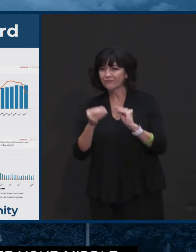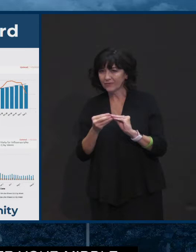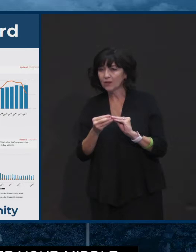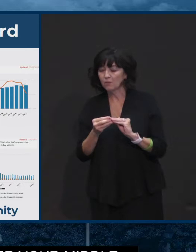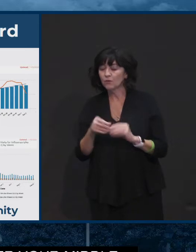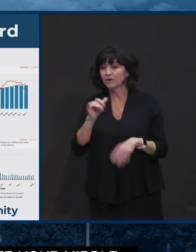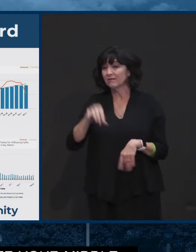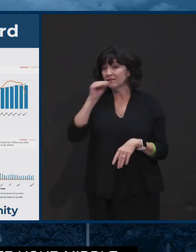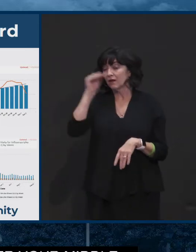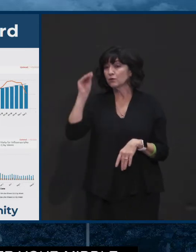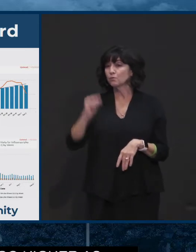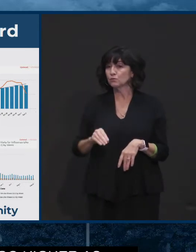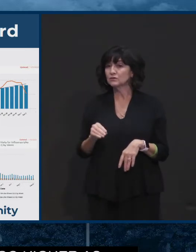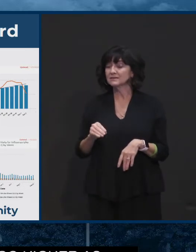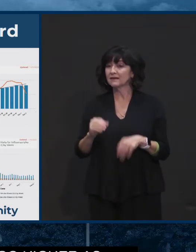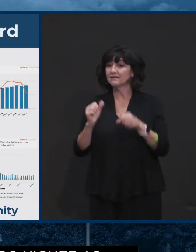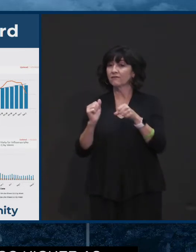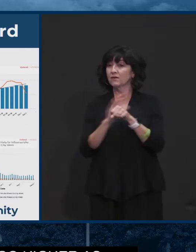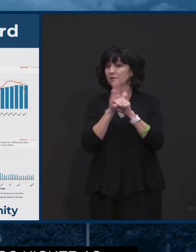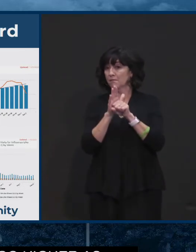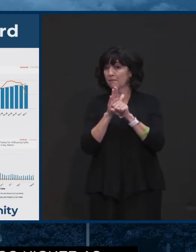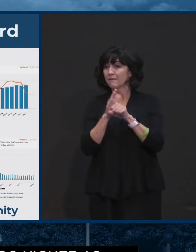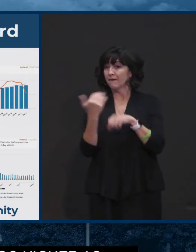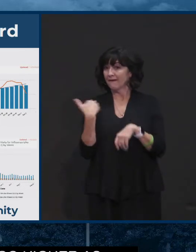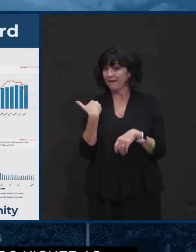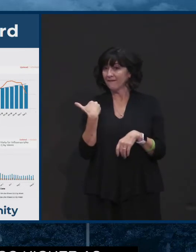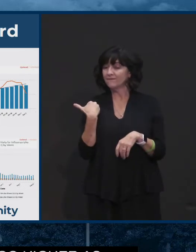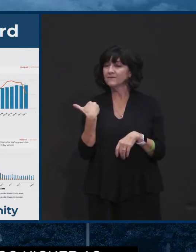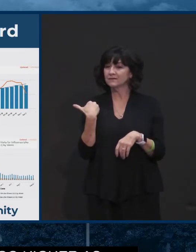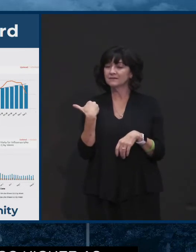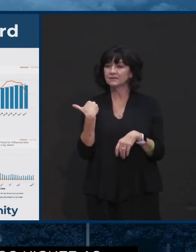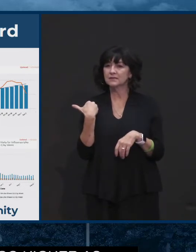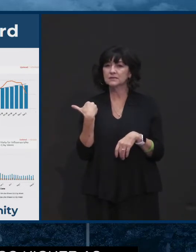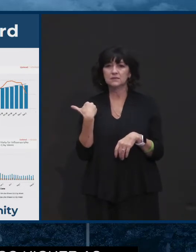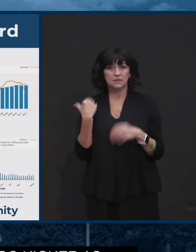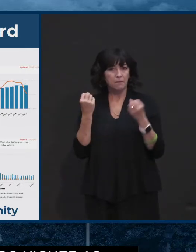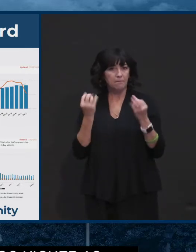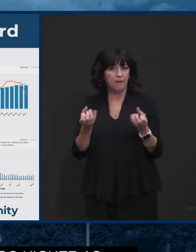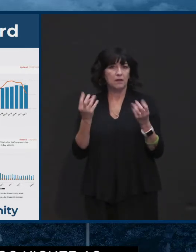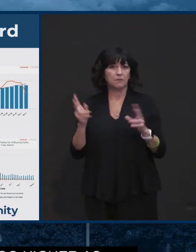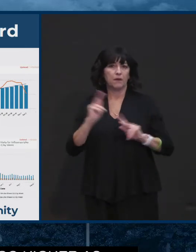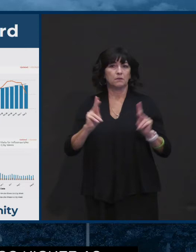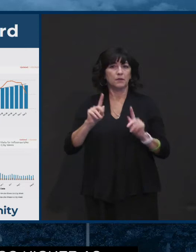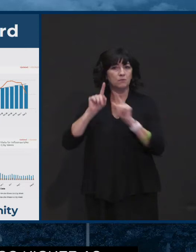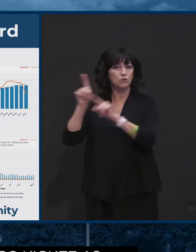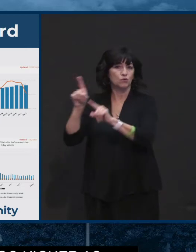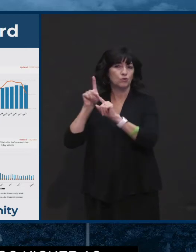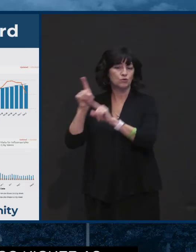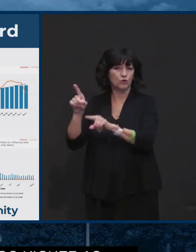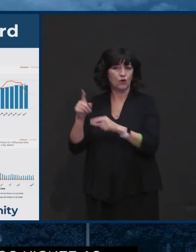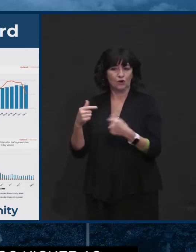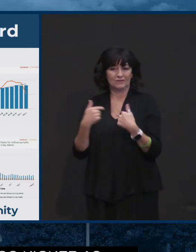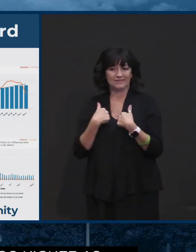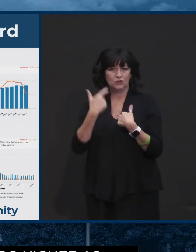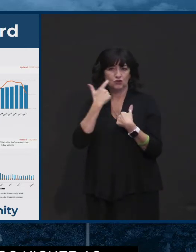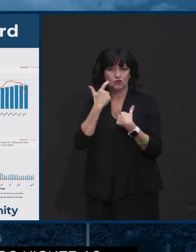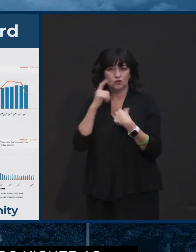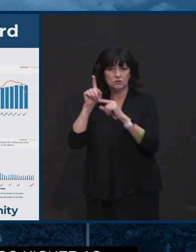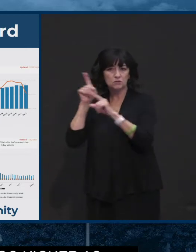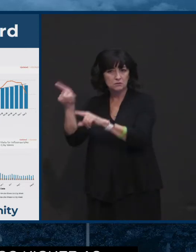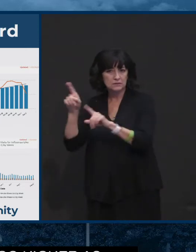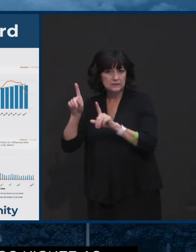better measure of what we're seeing today because everybody's getting tested. So I've been was tested a week or so